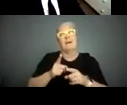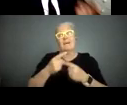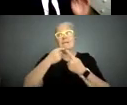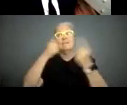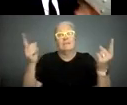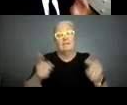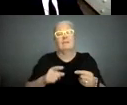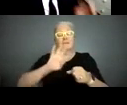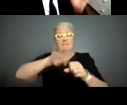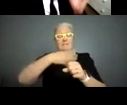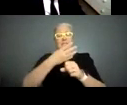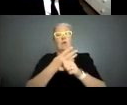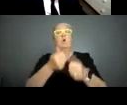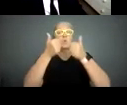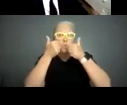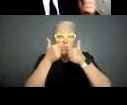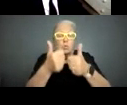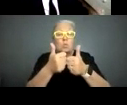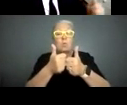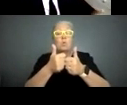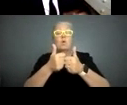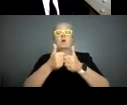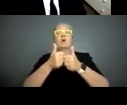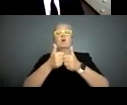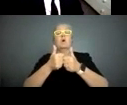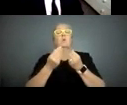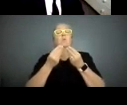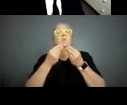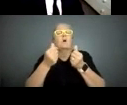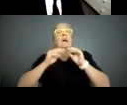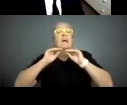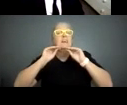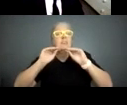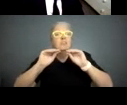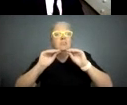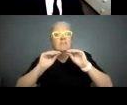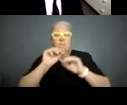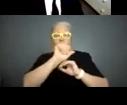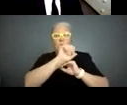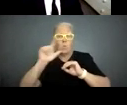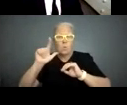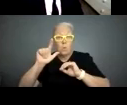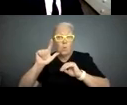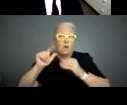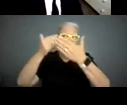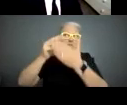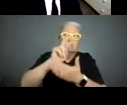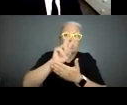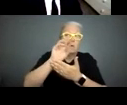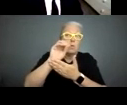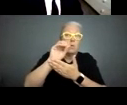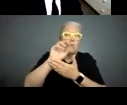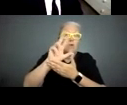good quality education for all by 2030. That's not very long. It's 9.5